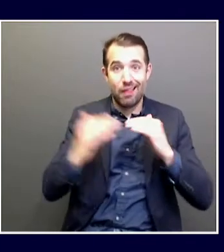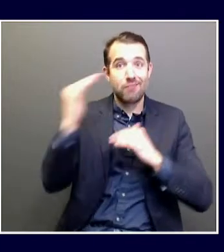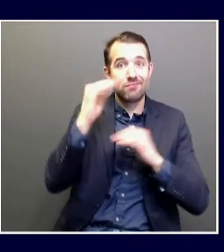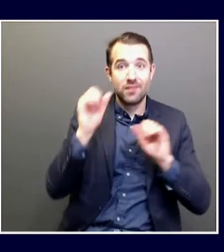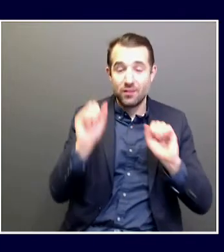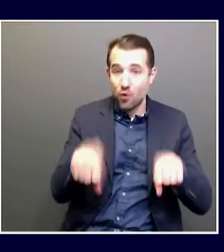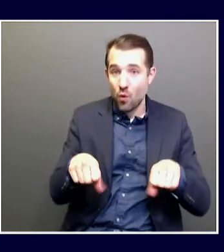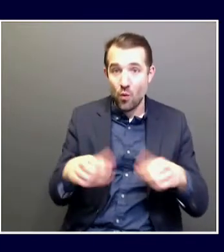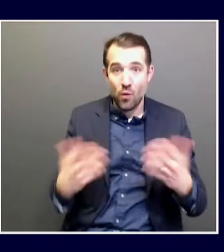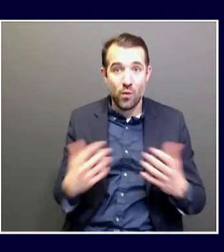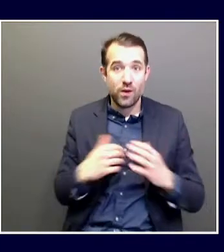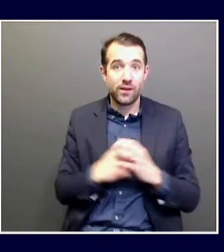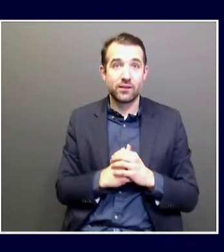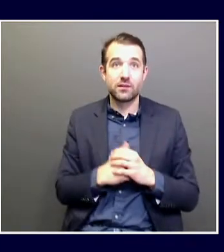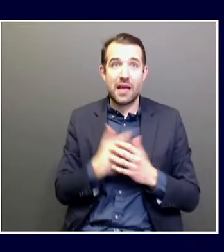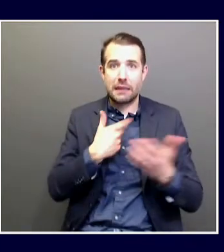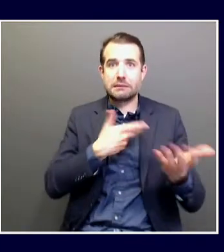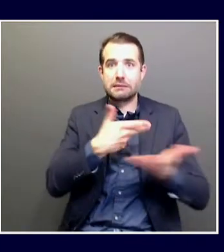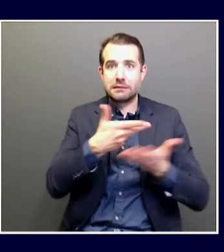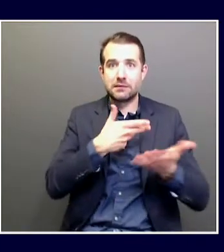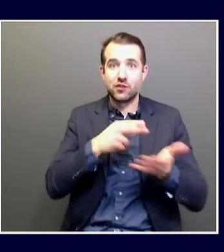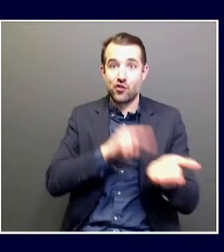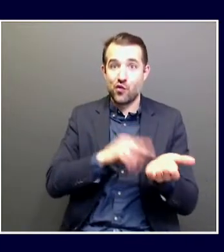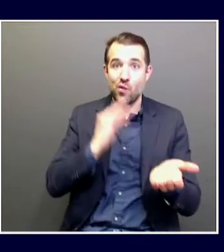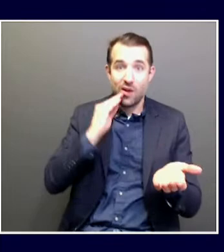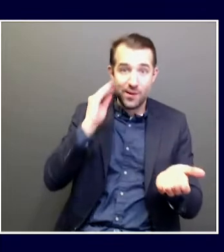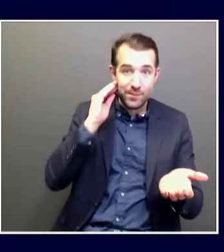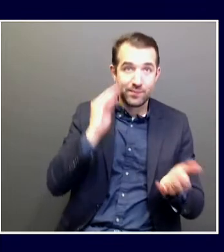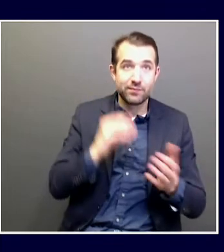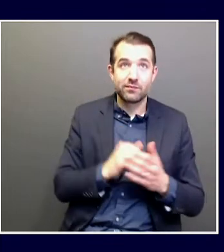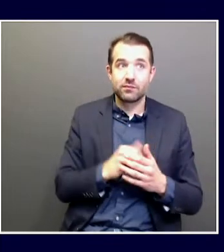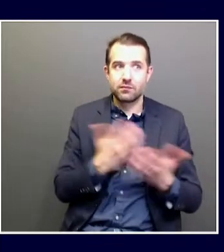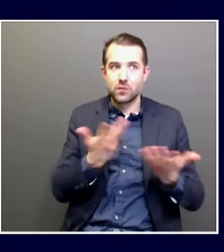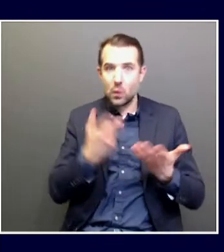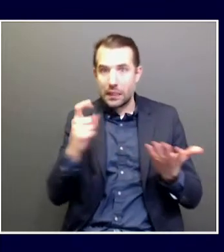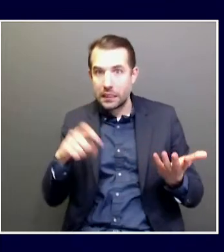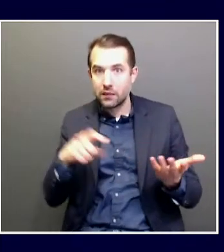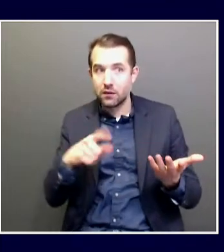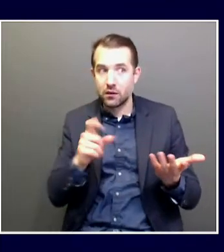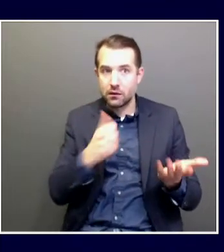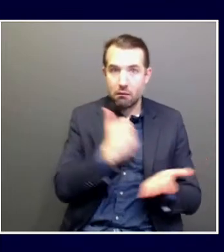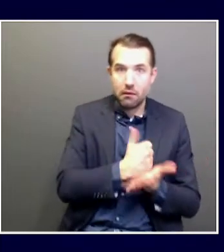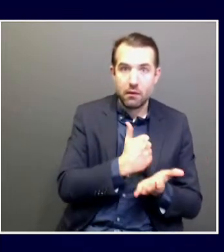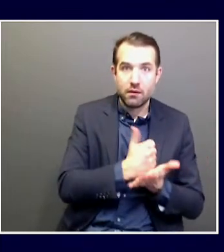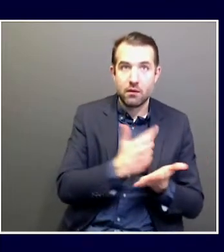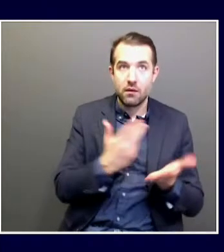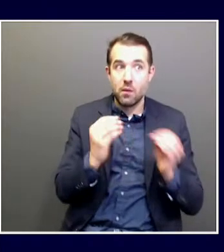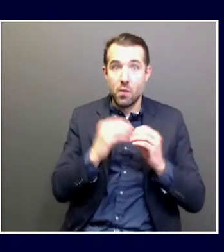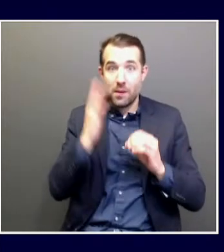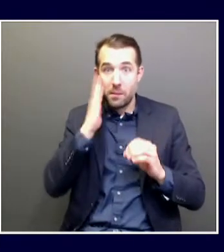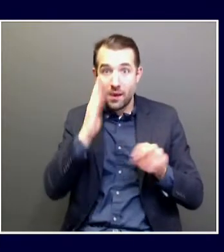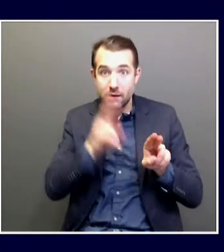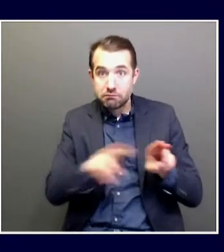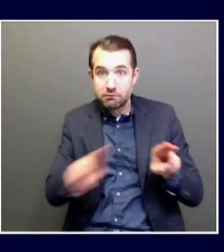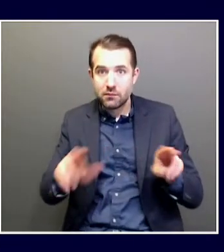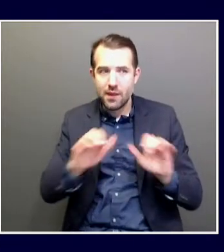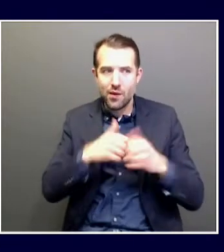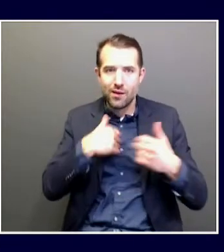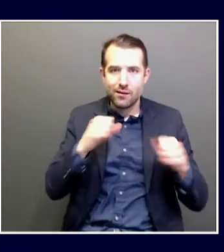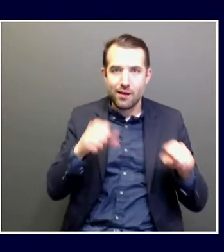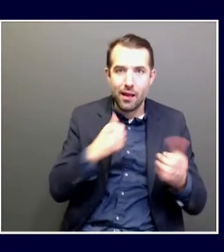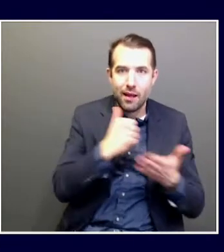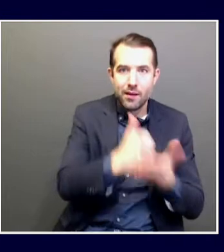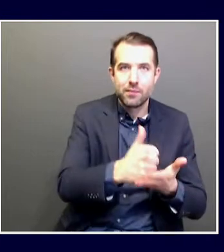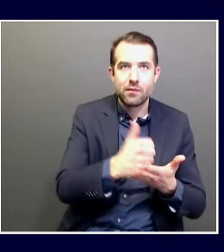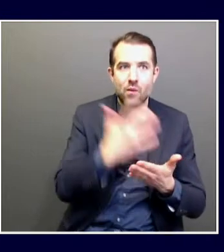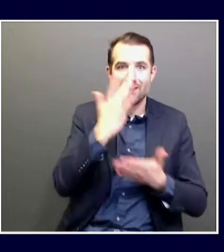in the state of Maine to see how better we can support them to be able to open up some beds to have those patients in hospitals that can be